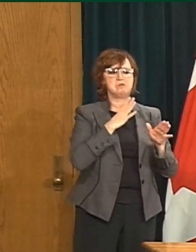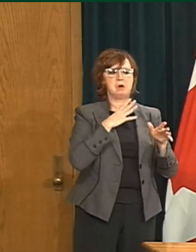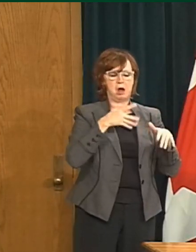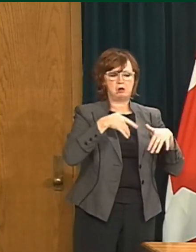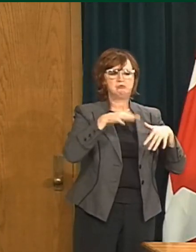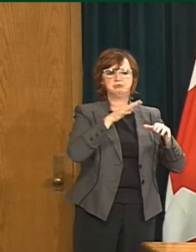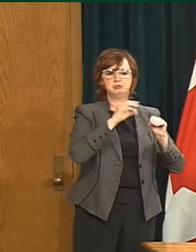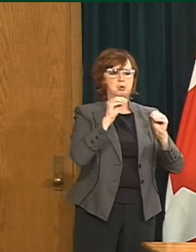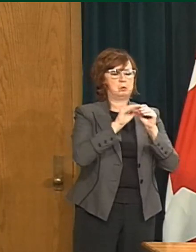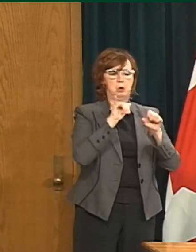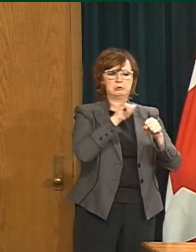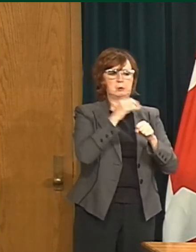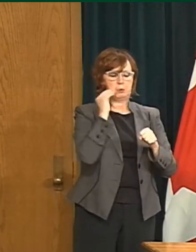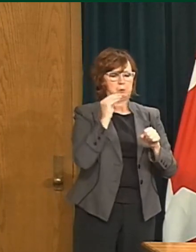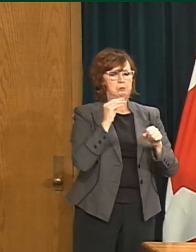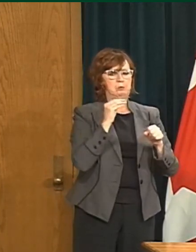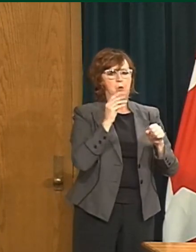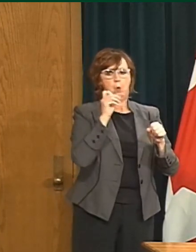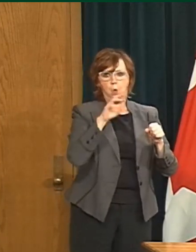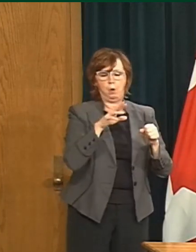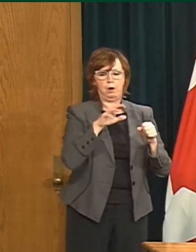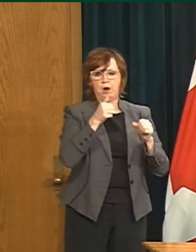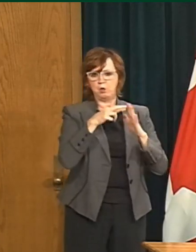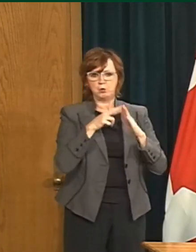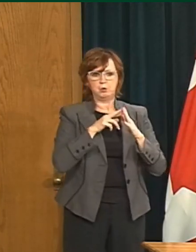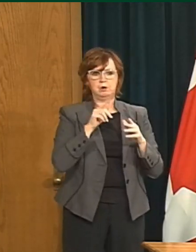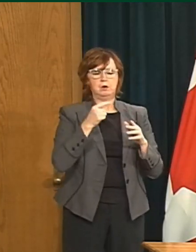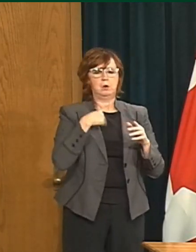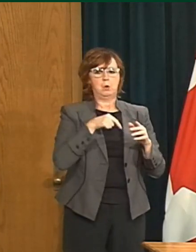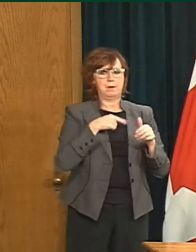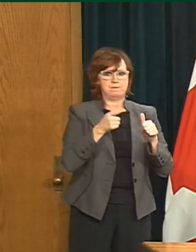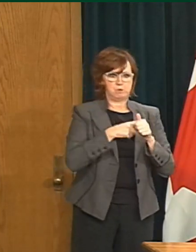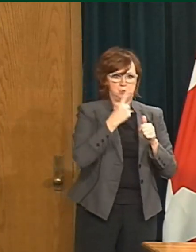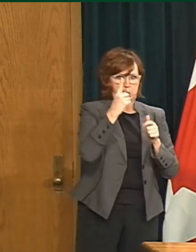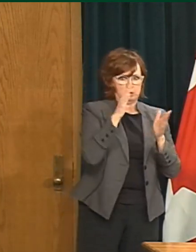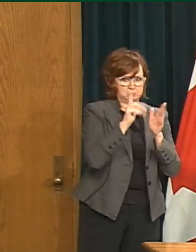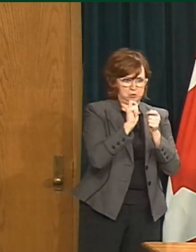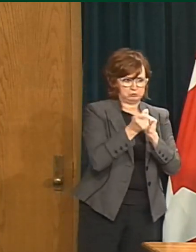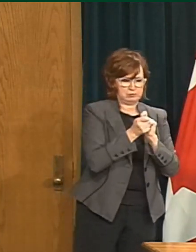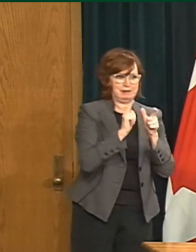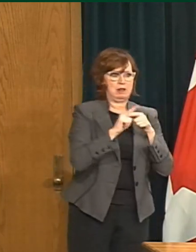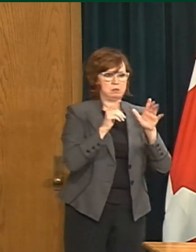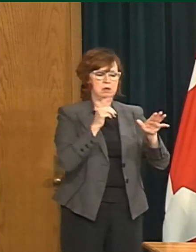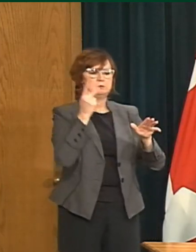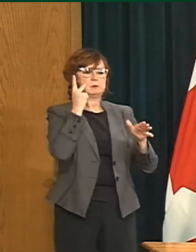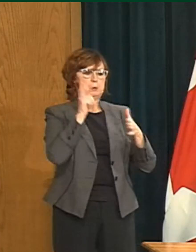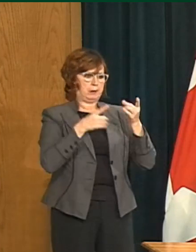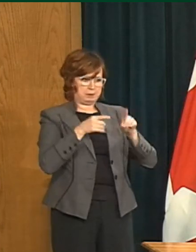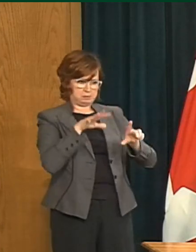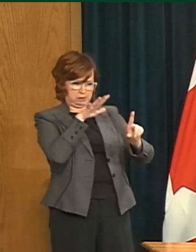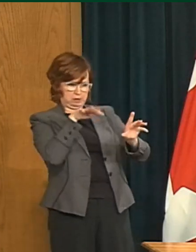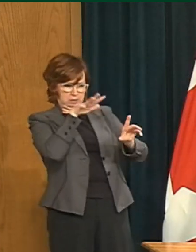further restriction, or unfortunately, if the numbers happen to rise, you would then